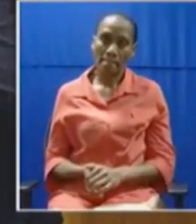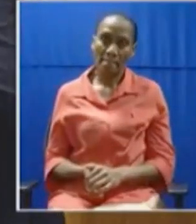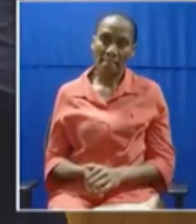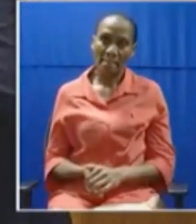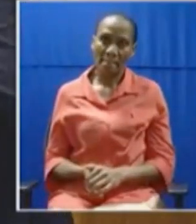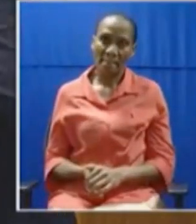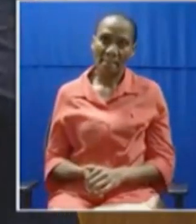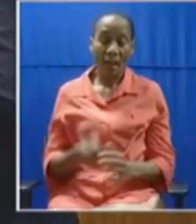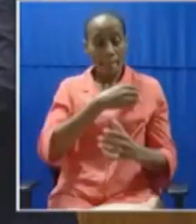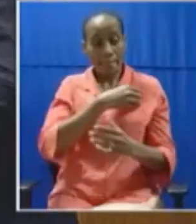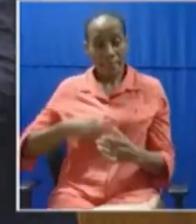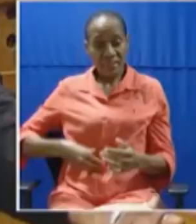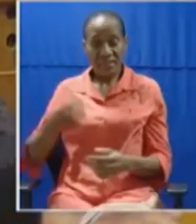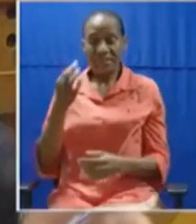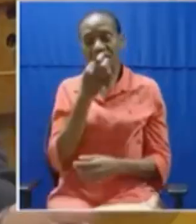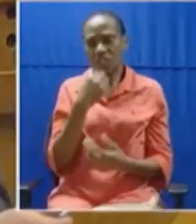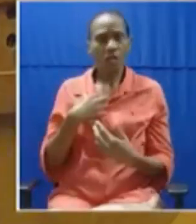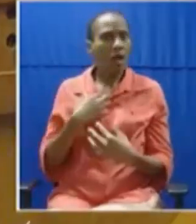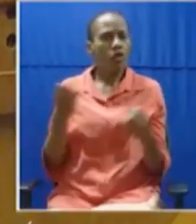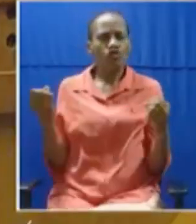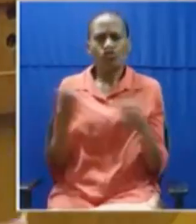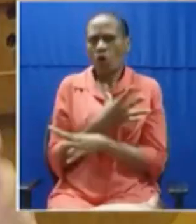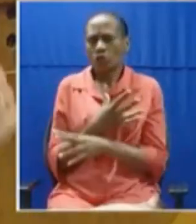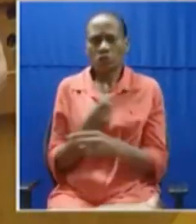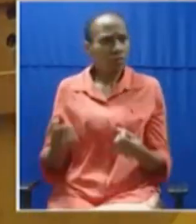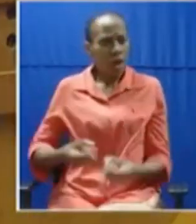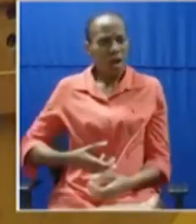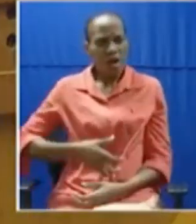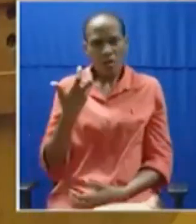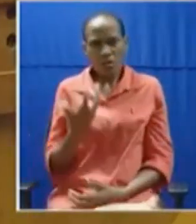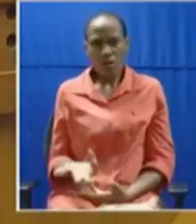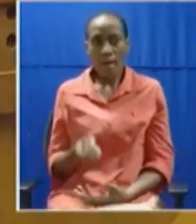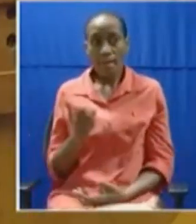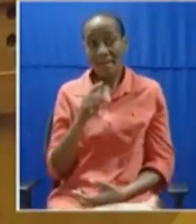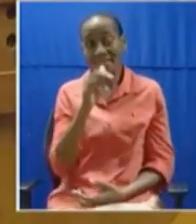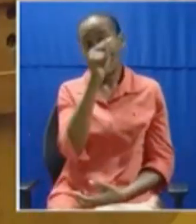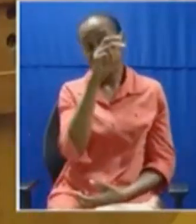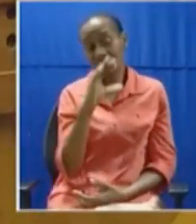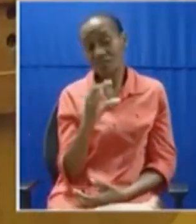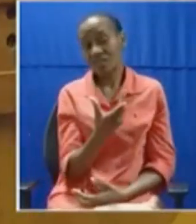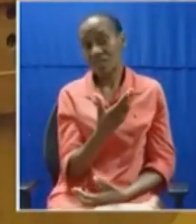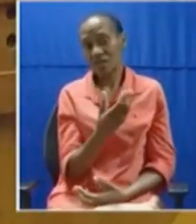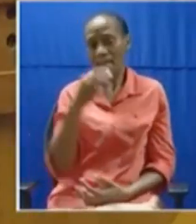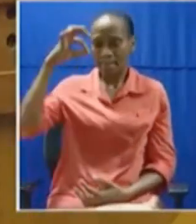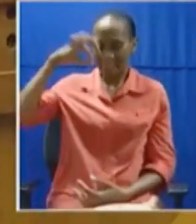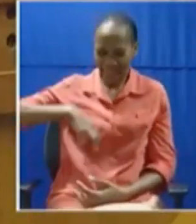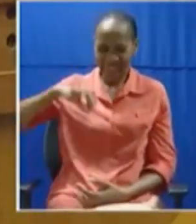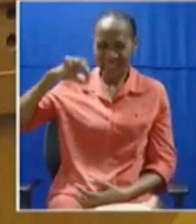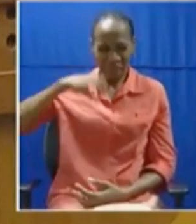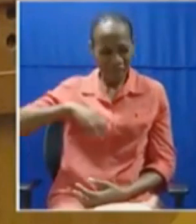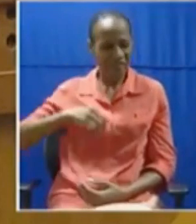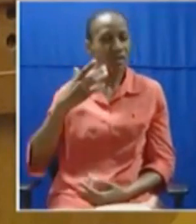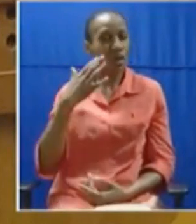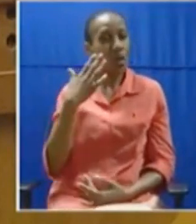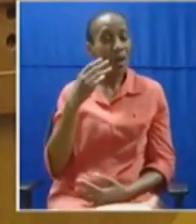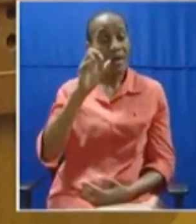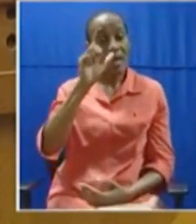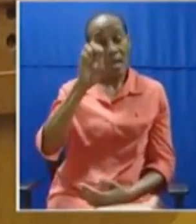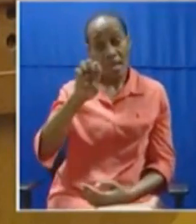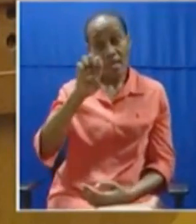The president says he is shocked and angry, but his party has literally profited from the destruction of